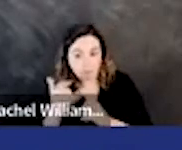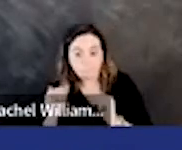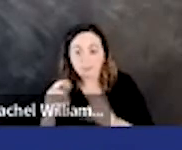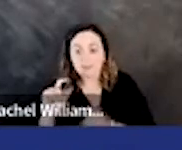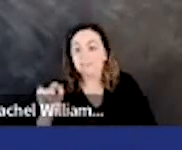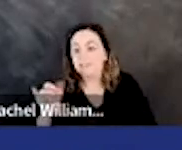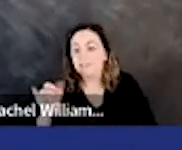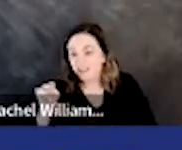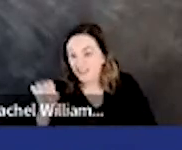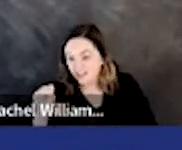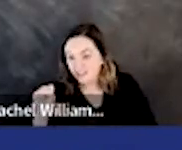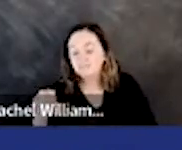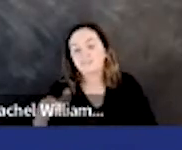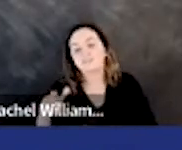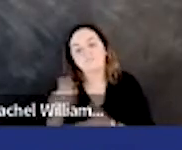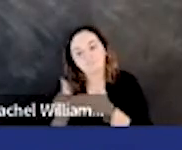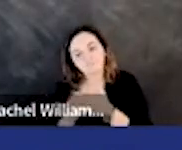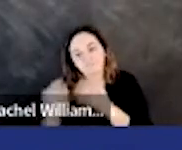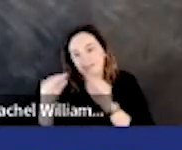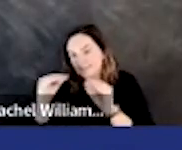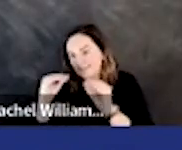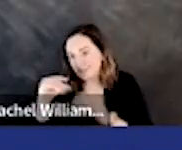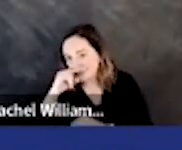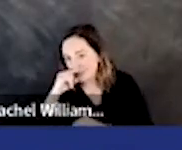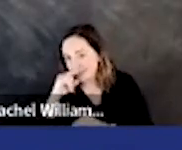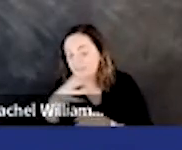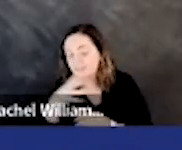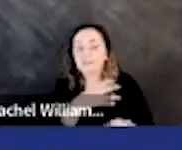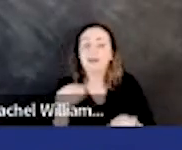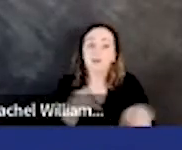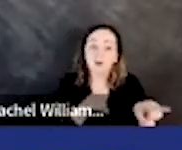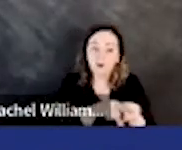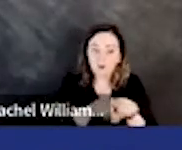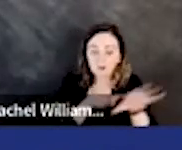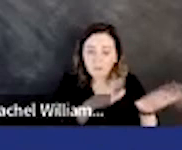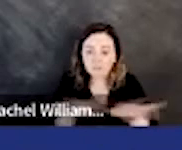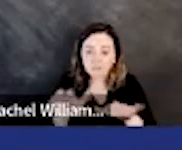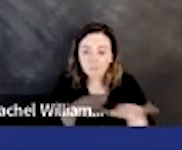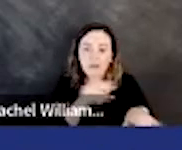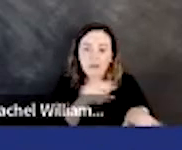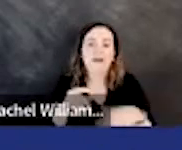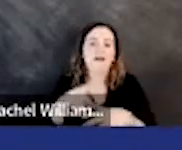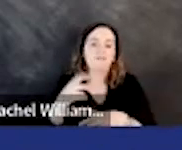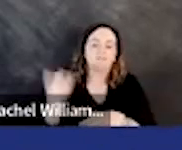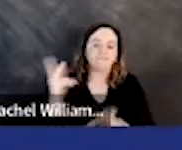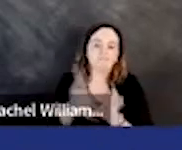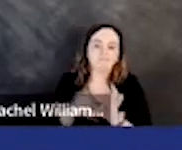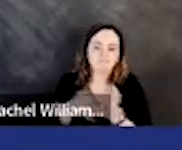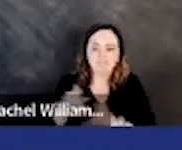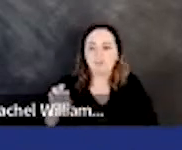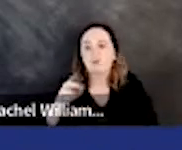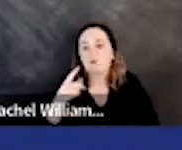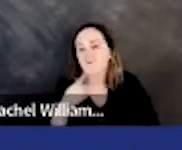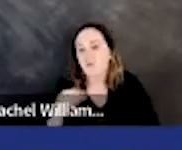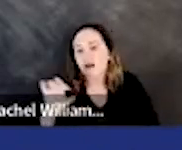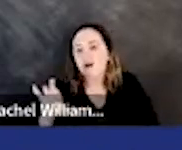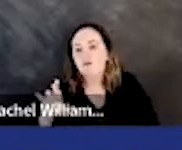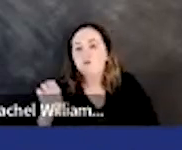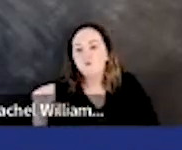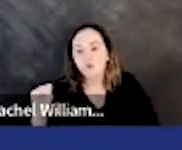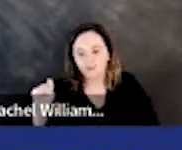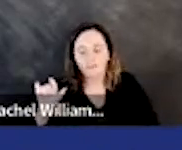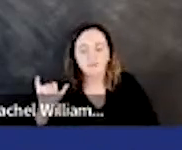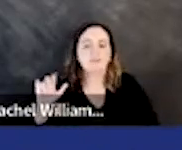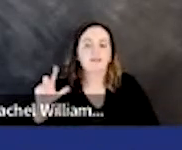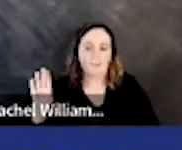while also enjoying playing piano and serving as president of the Red Cross Club. He is a person of character who has had a positive impact on his peers